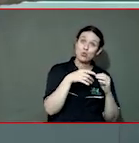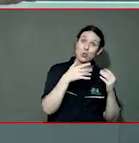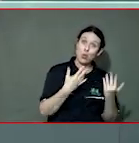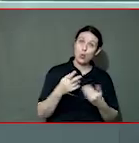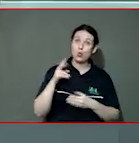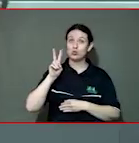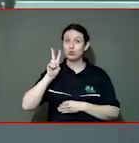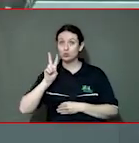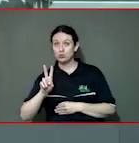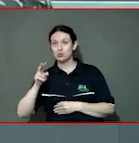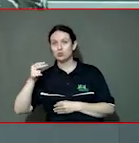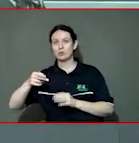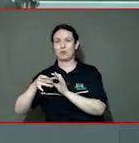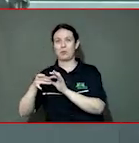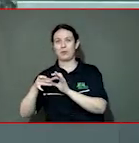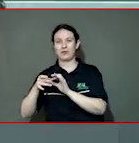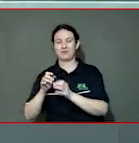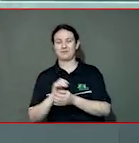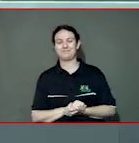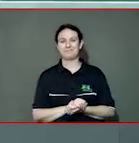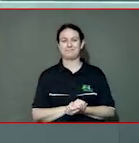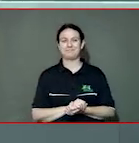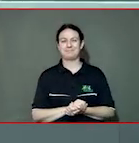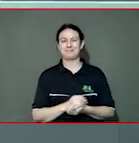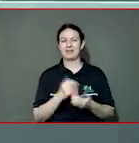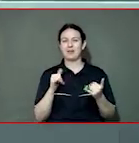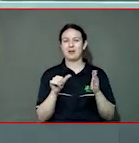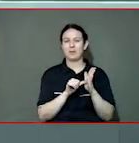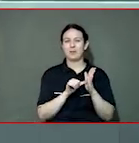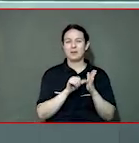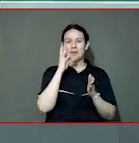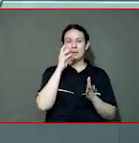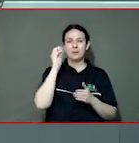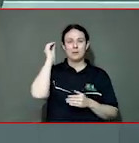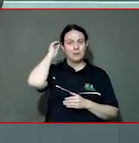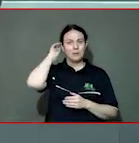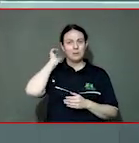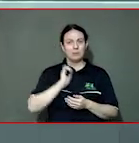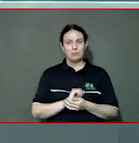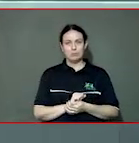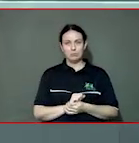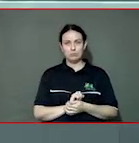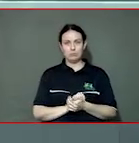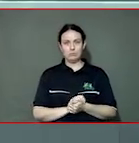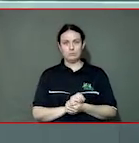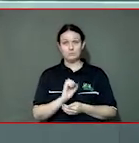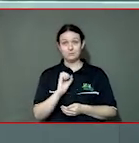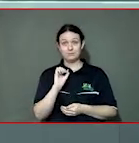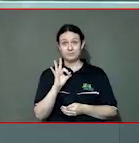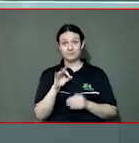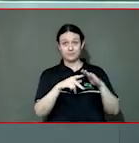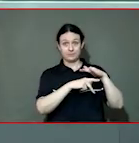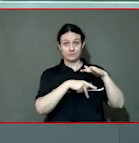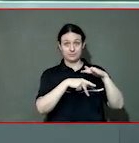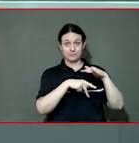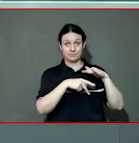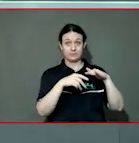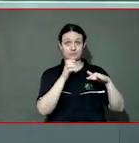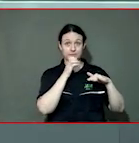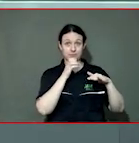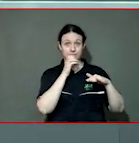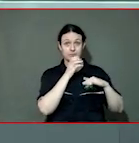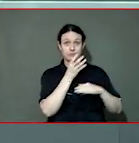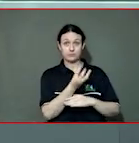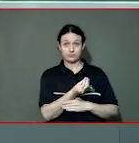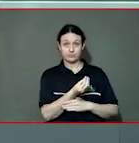mark. Now, just important thing. If you have a primary alcohol,